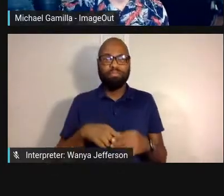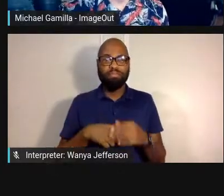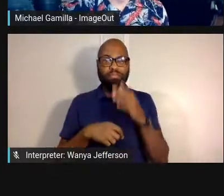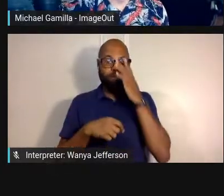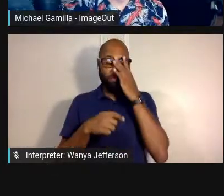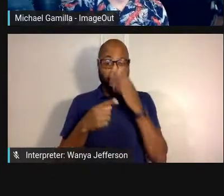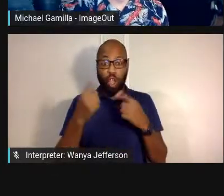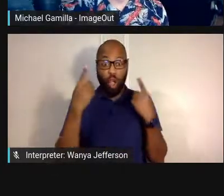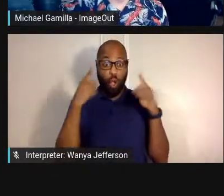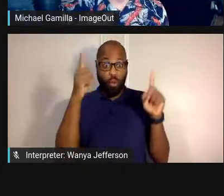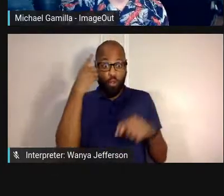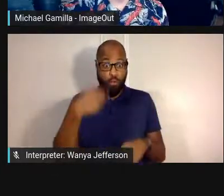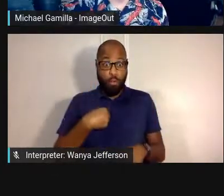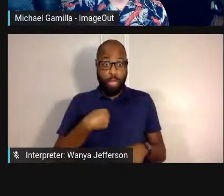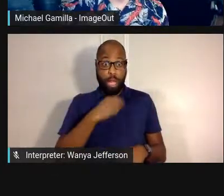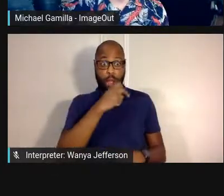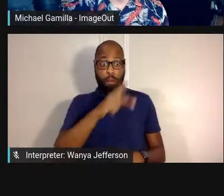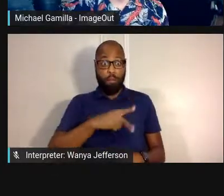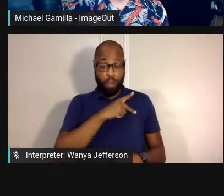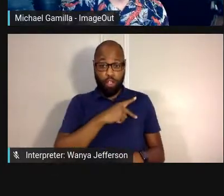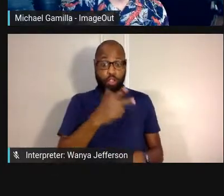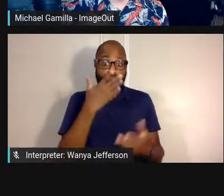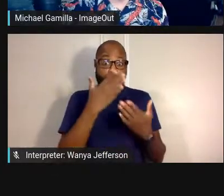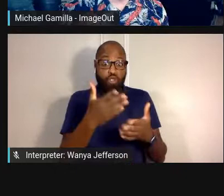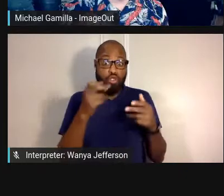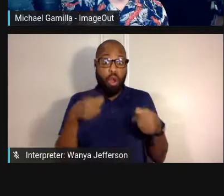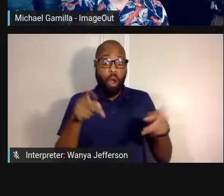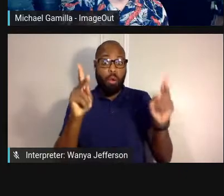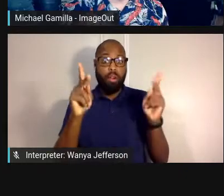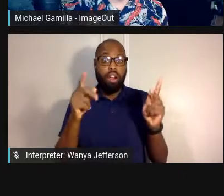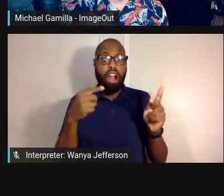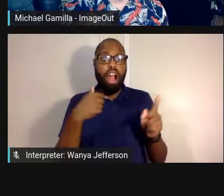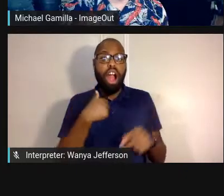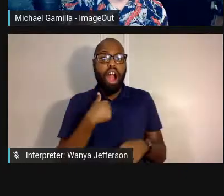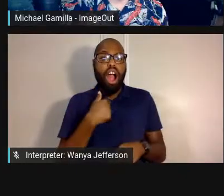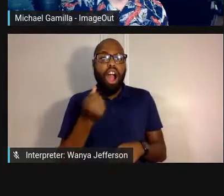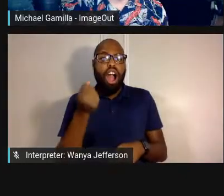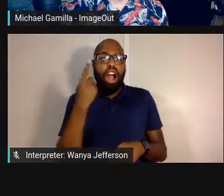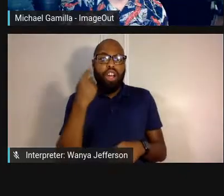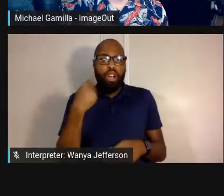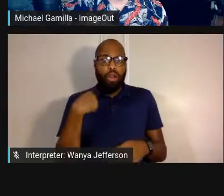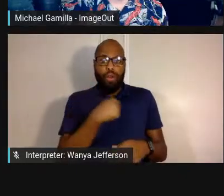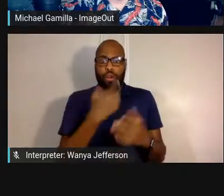me personally, a really good opportunity. I understand that we want to show